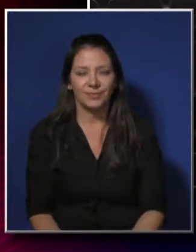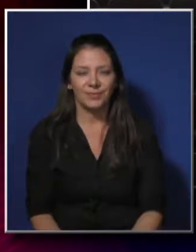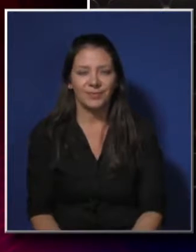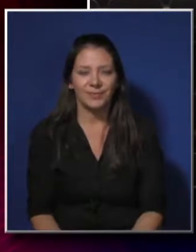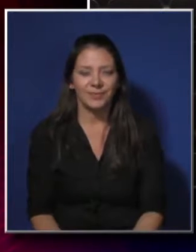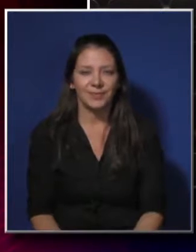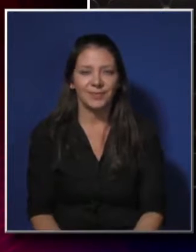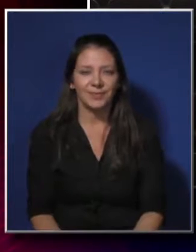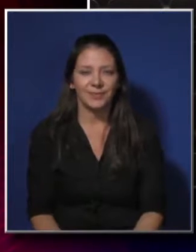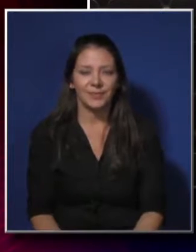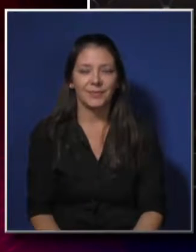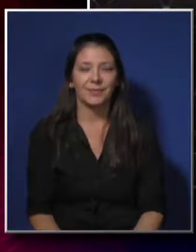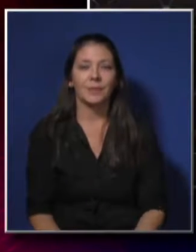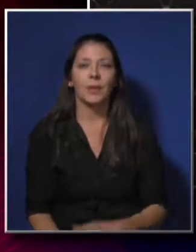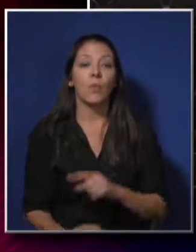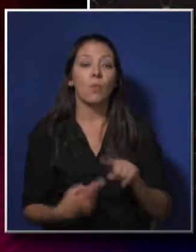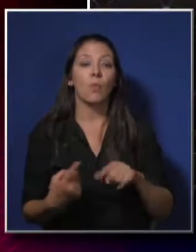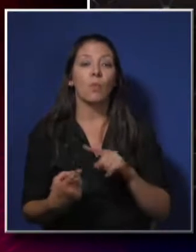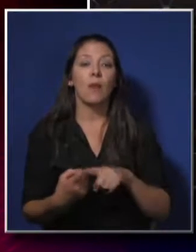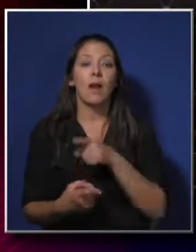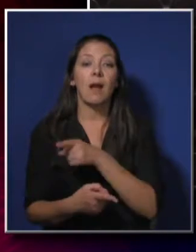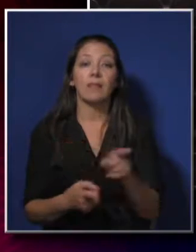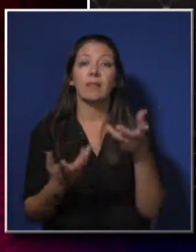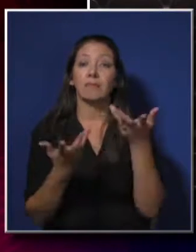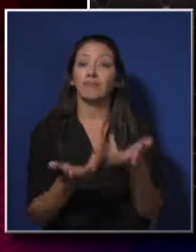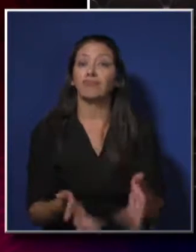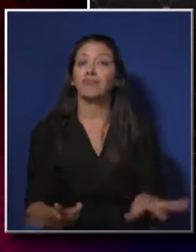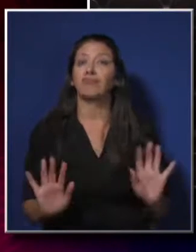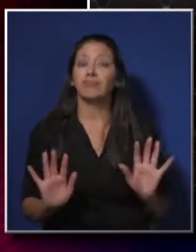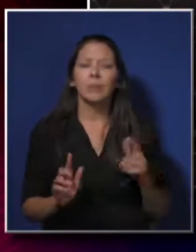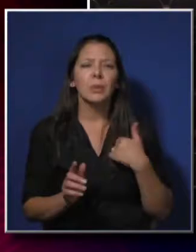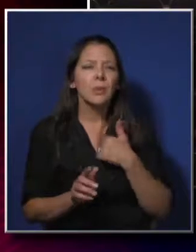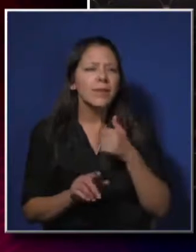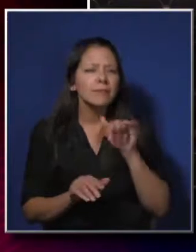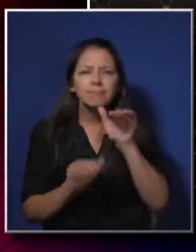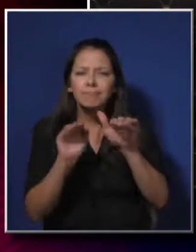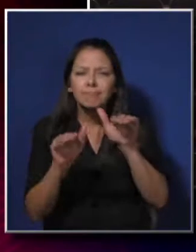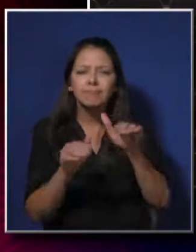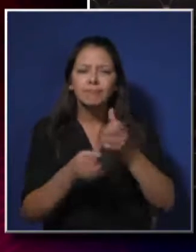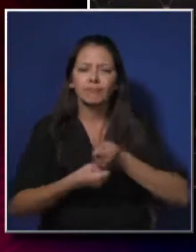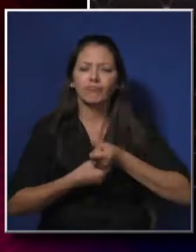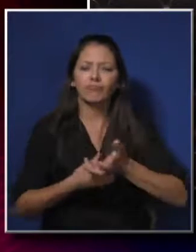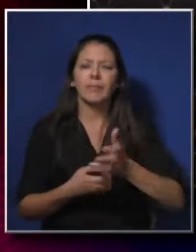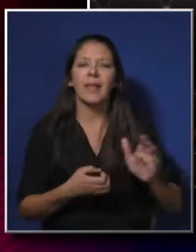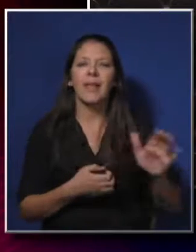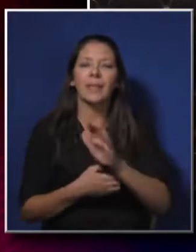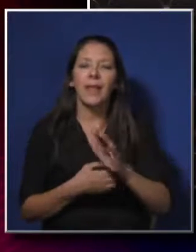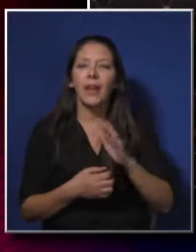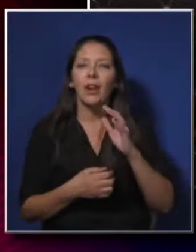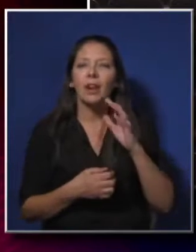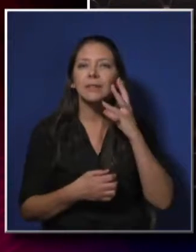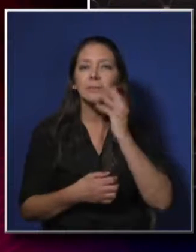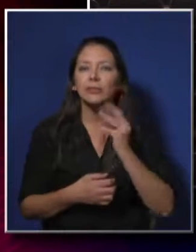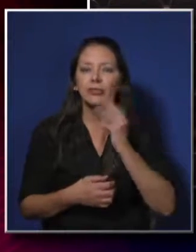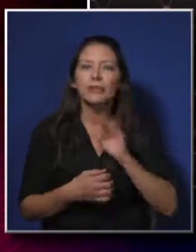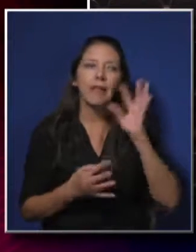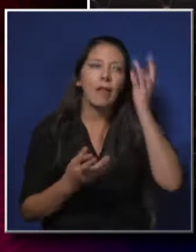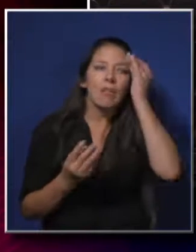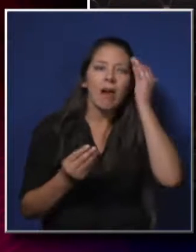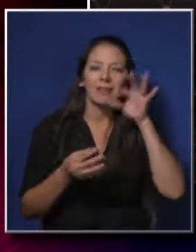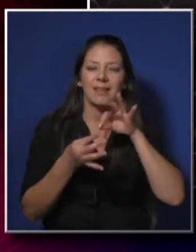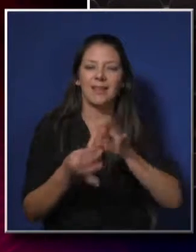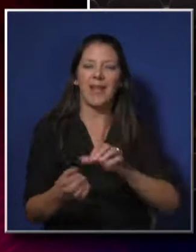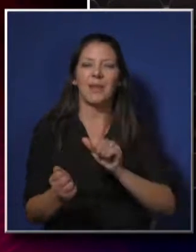At the end of the event, we asked some families to share their experience and their thoughts related to that ASL Immersion